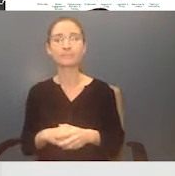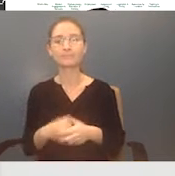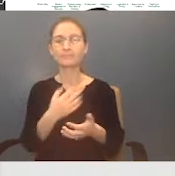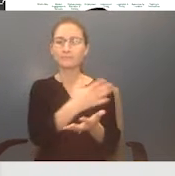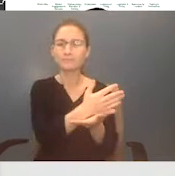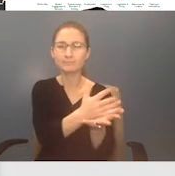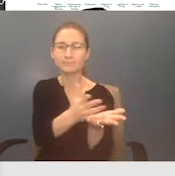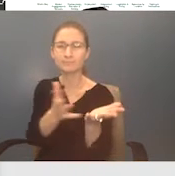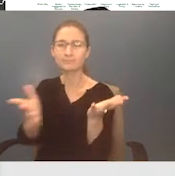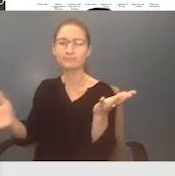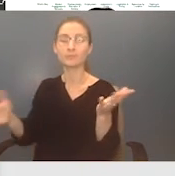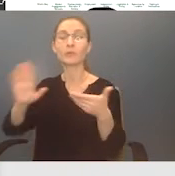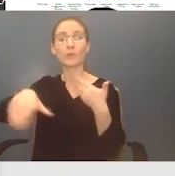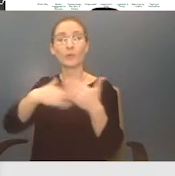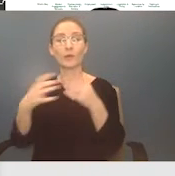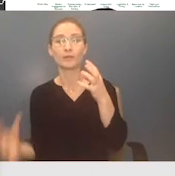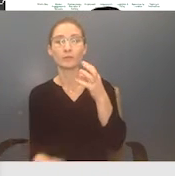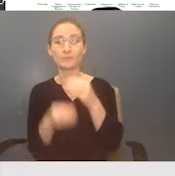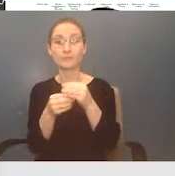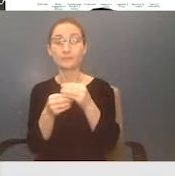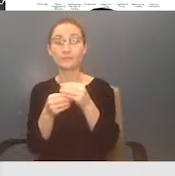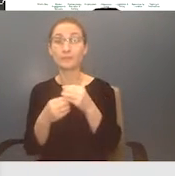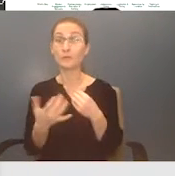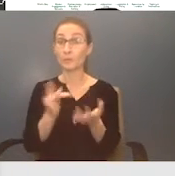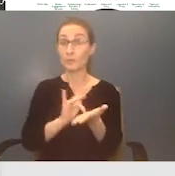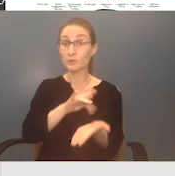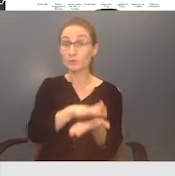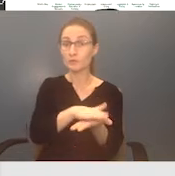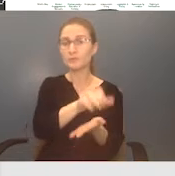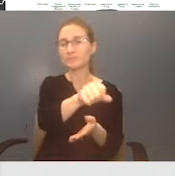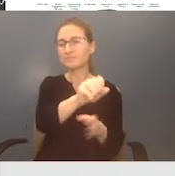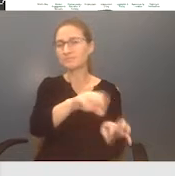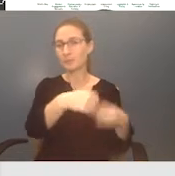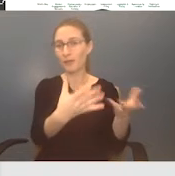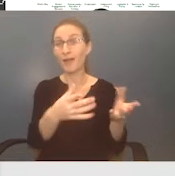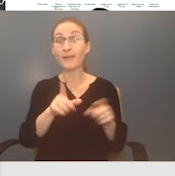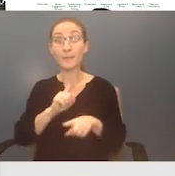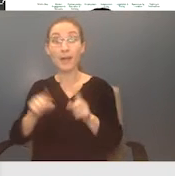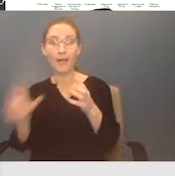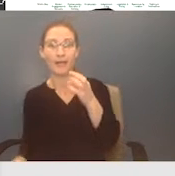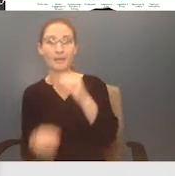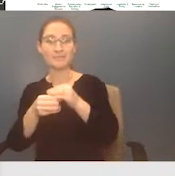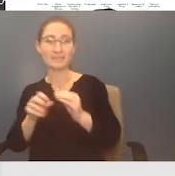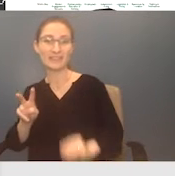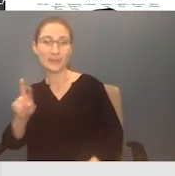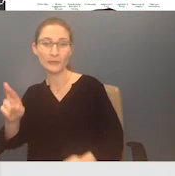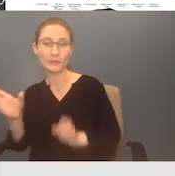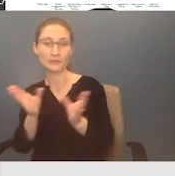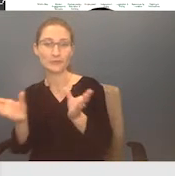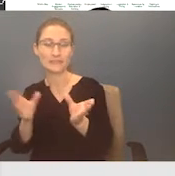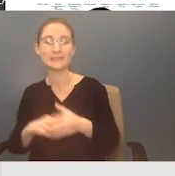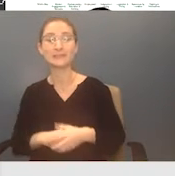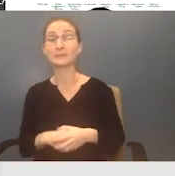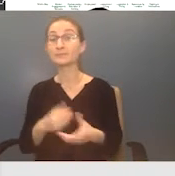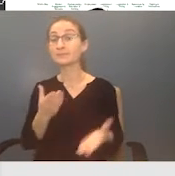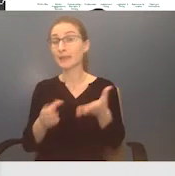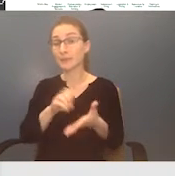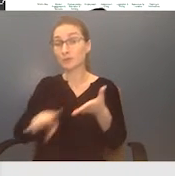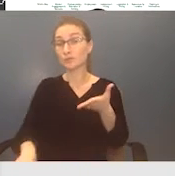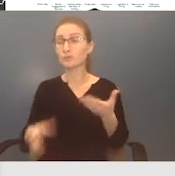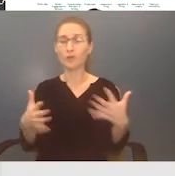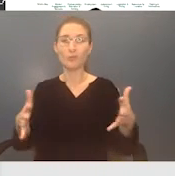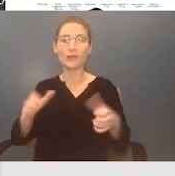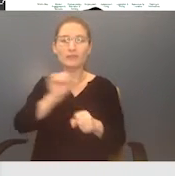in addition to what is already provided in middle school. And, you know, students might be really focused and working hard on all kinds of